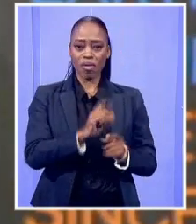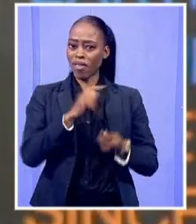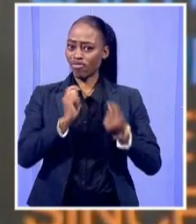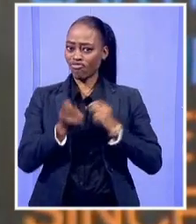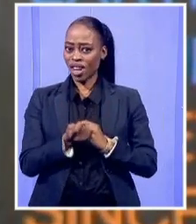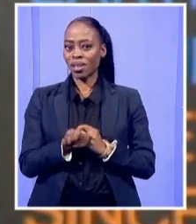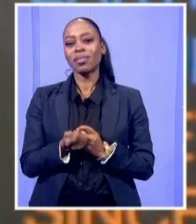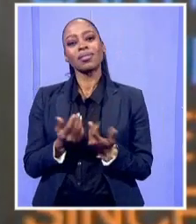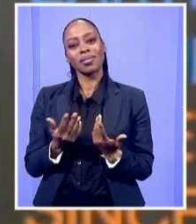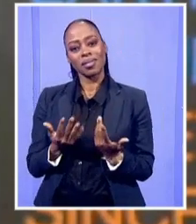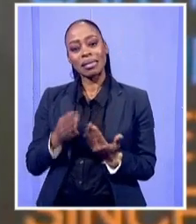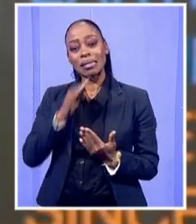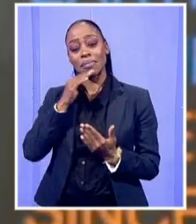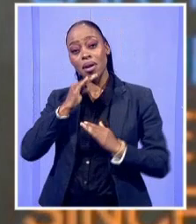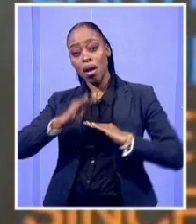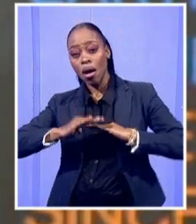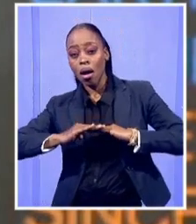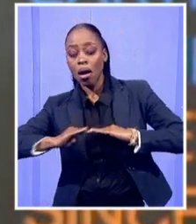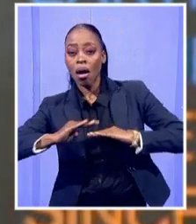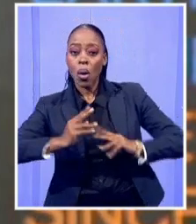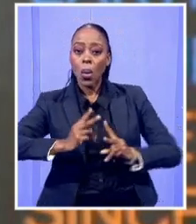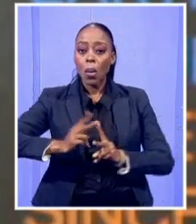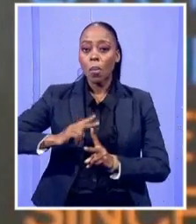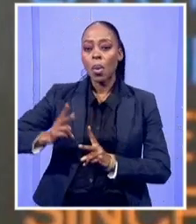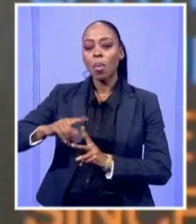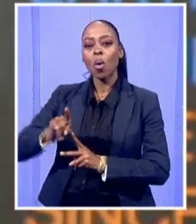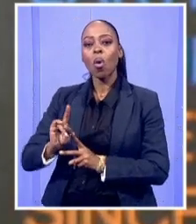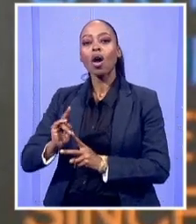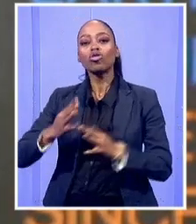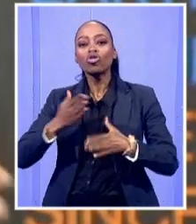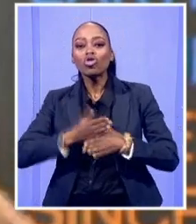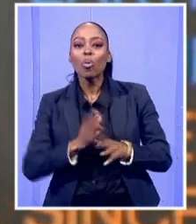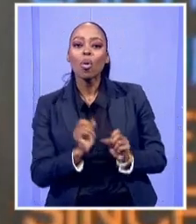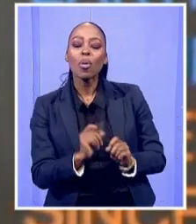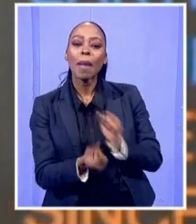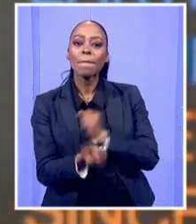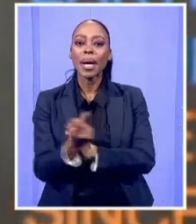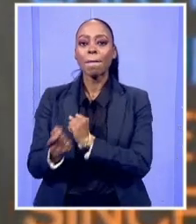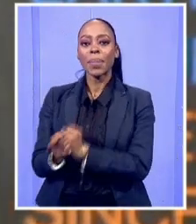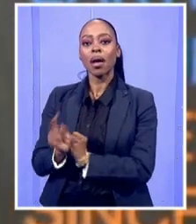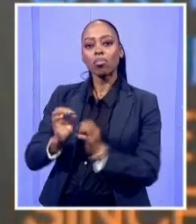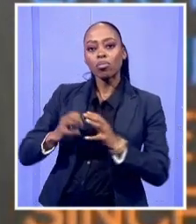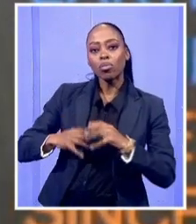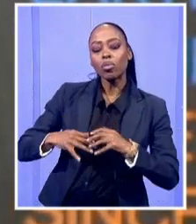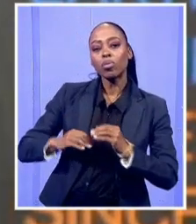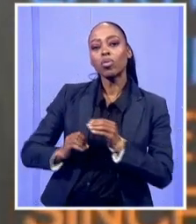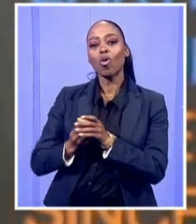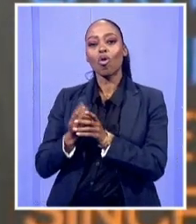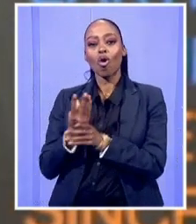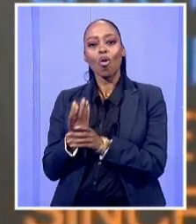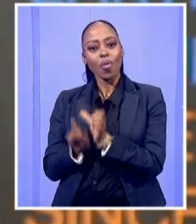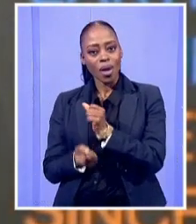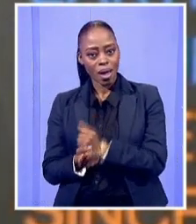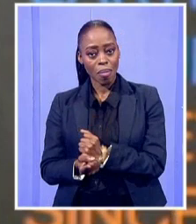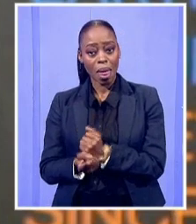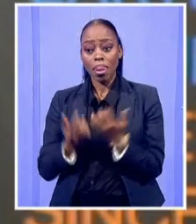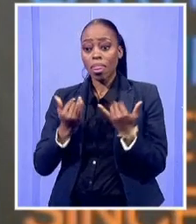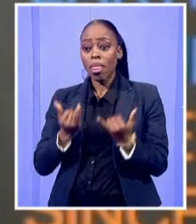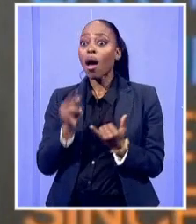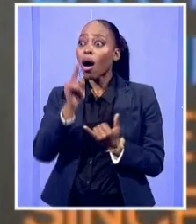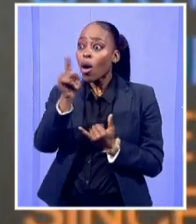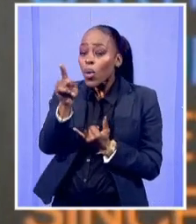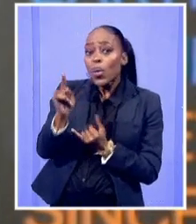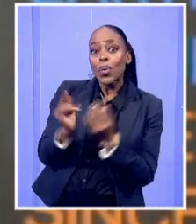foundation for growth and employment. And what you are doing here just proves the case. This